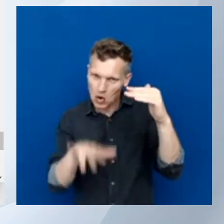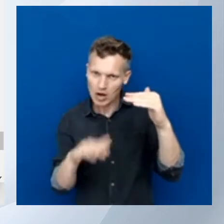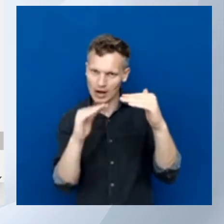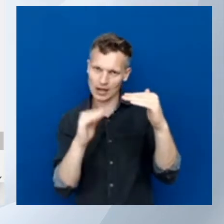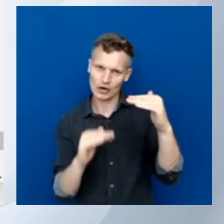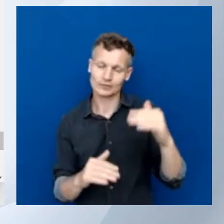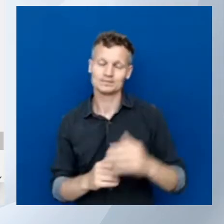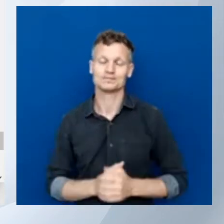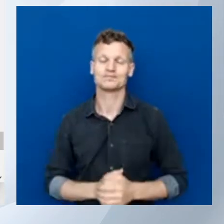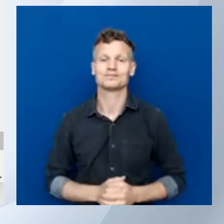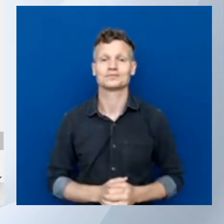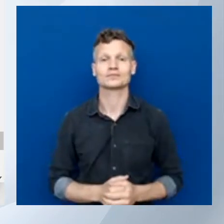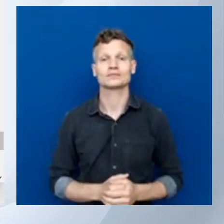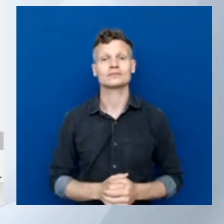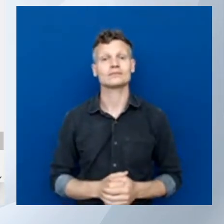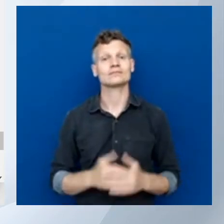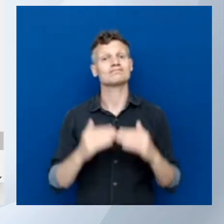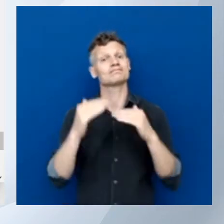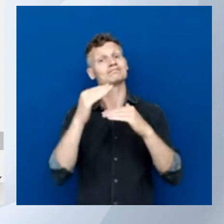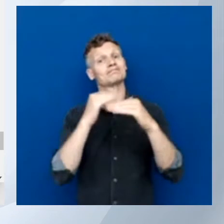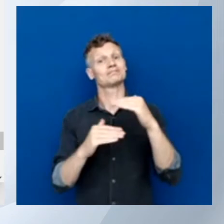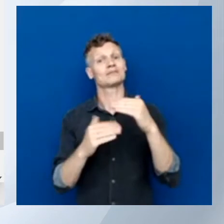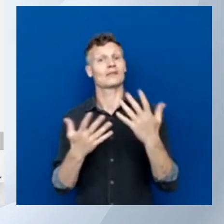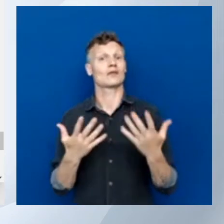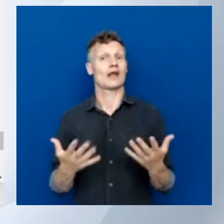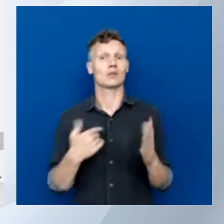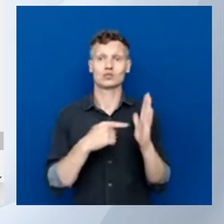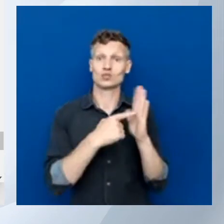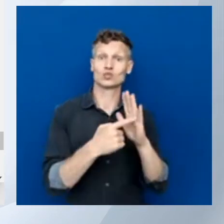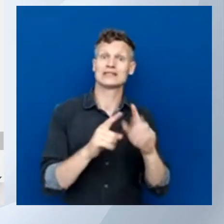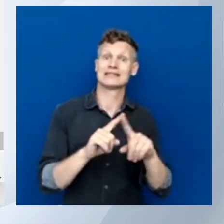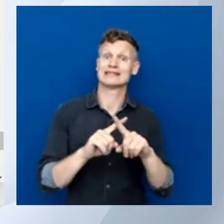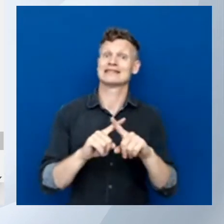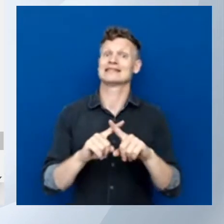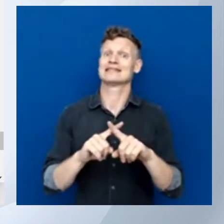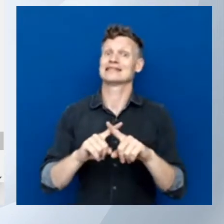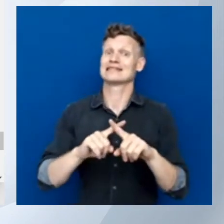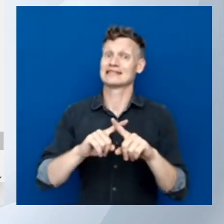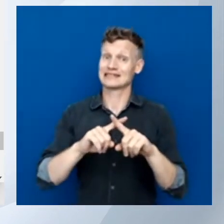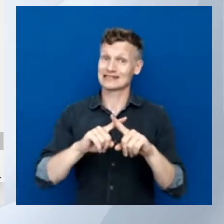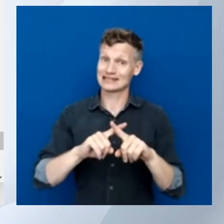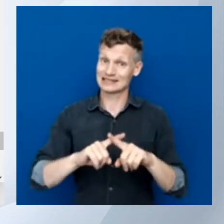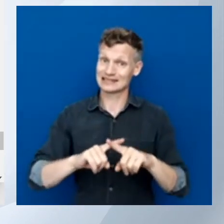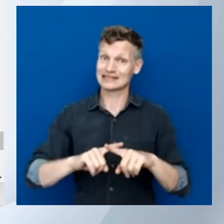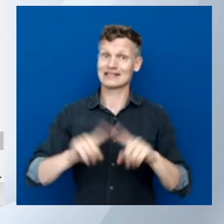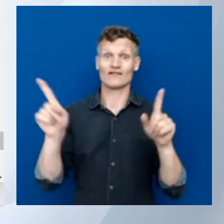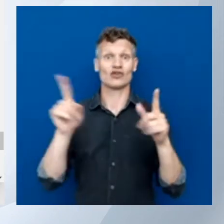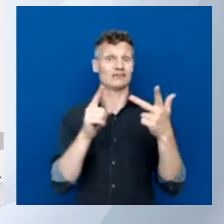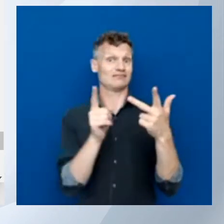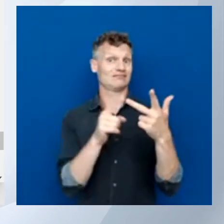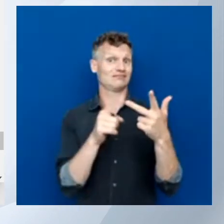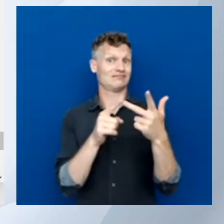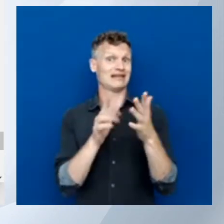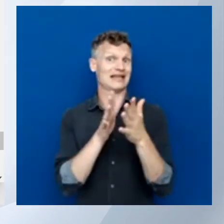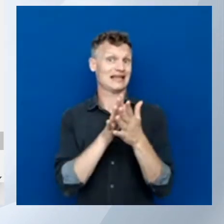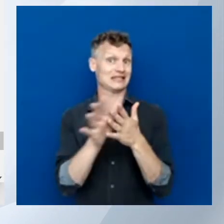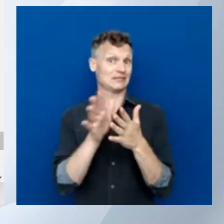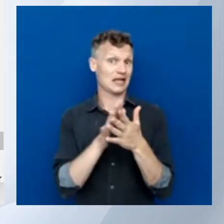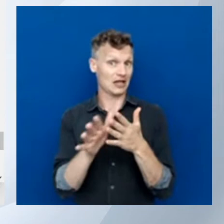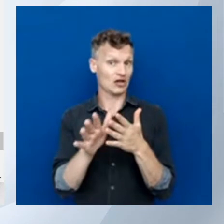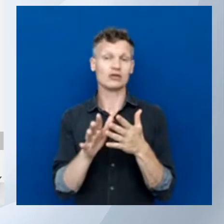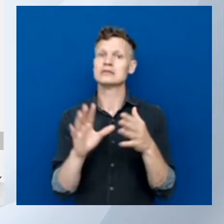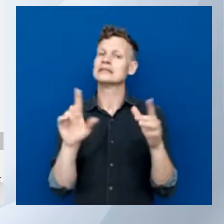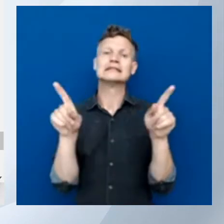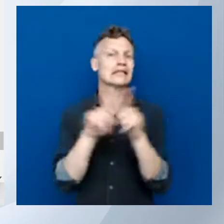And now I would like to show you another scenario with an explainer that is also working with deep natural